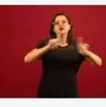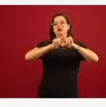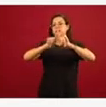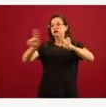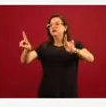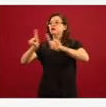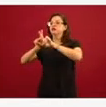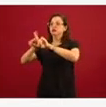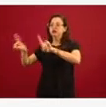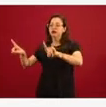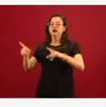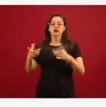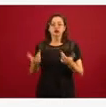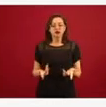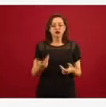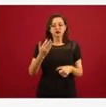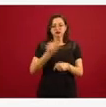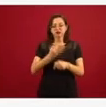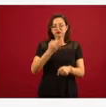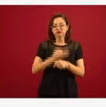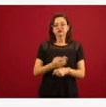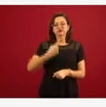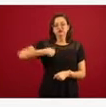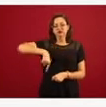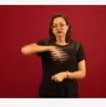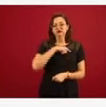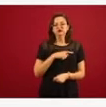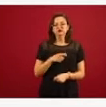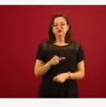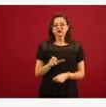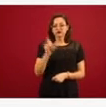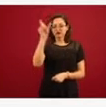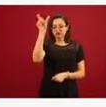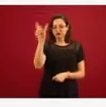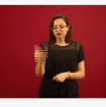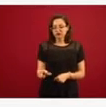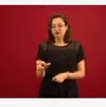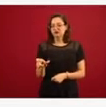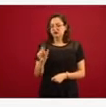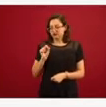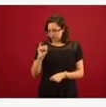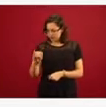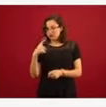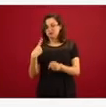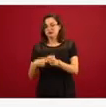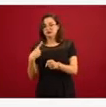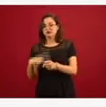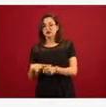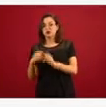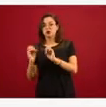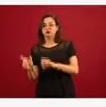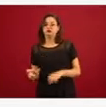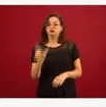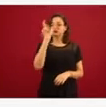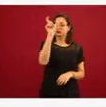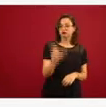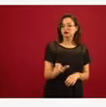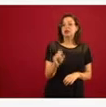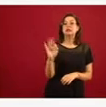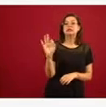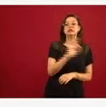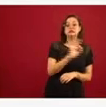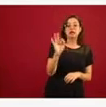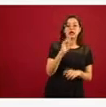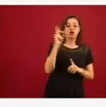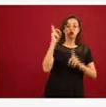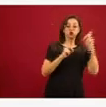amount of cases confirmed within their states. And sometimes it can seem like there is some discrepancy in the